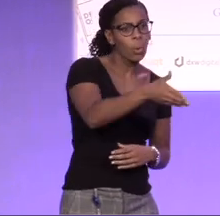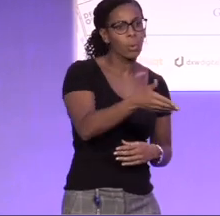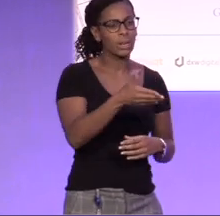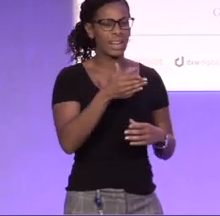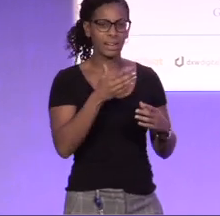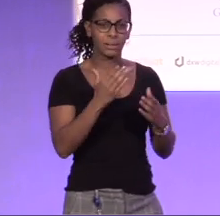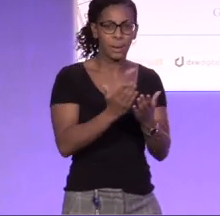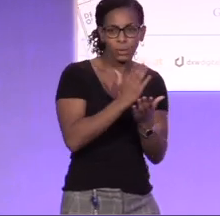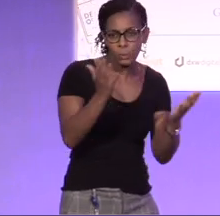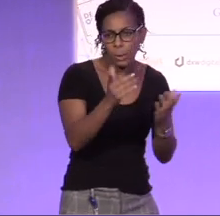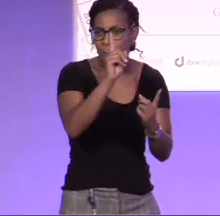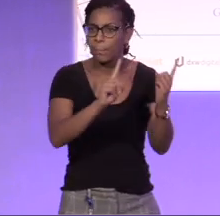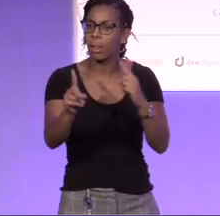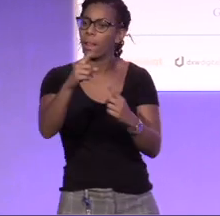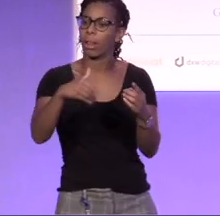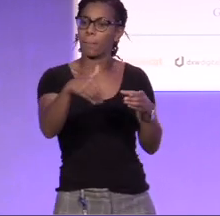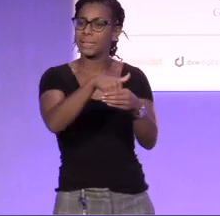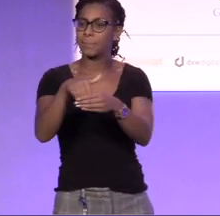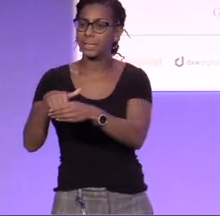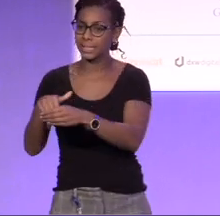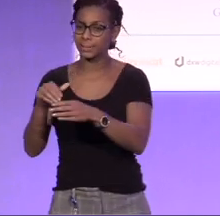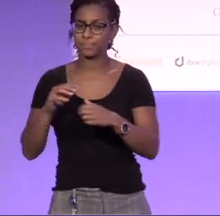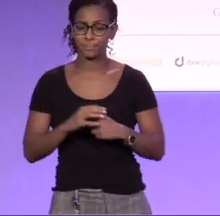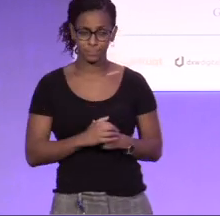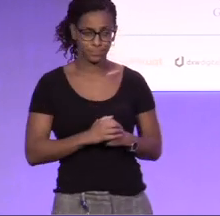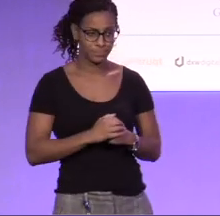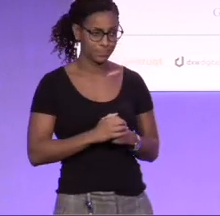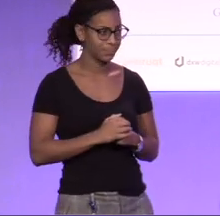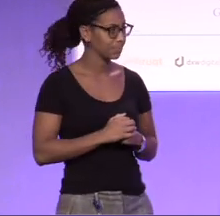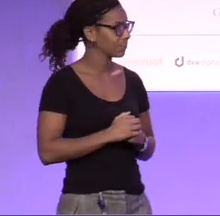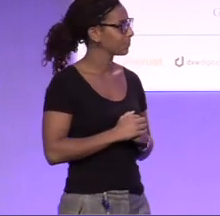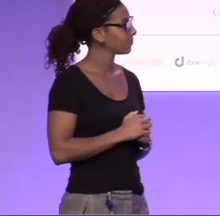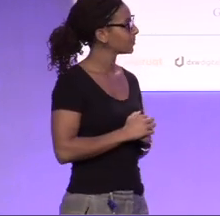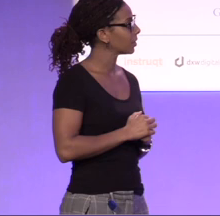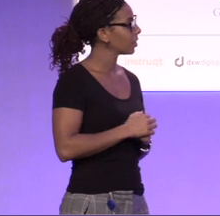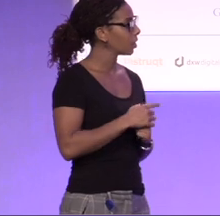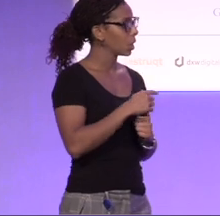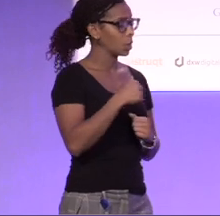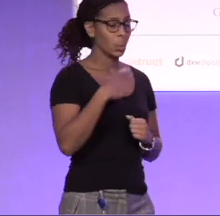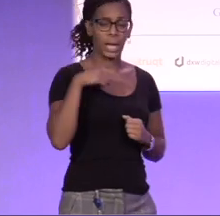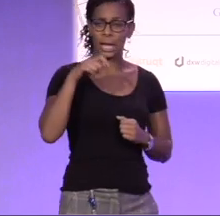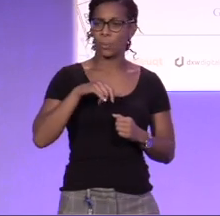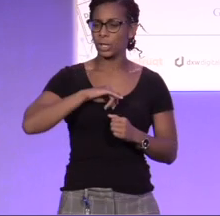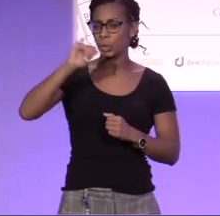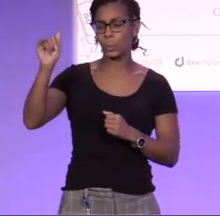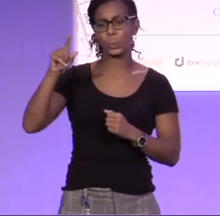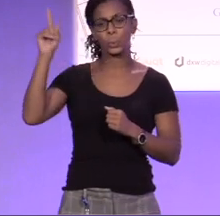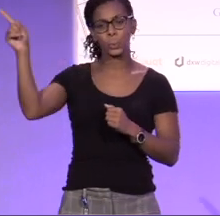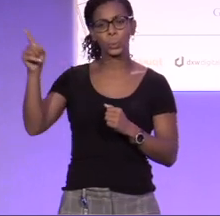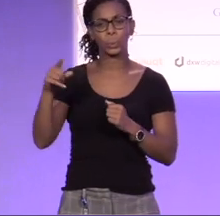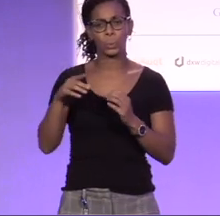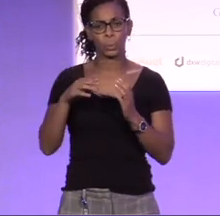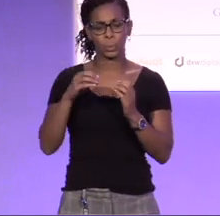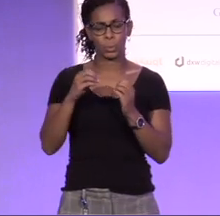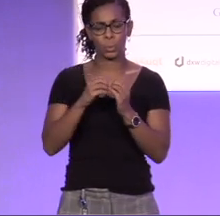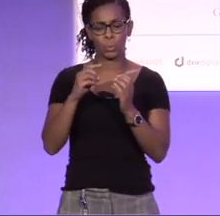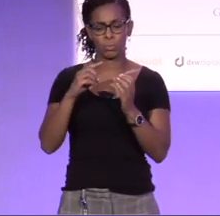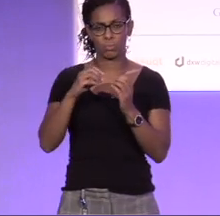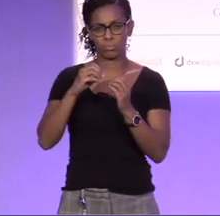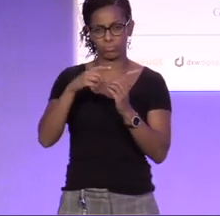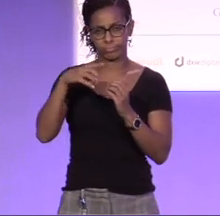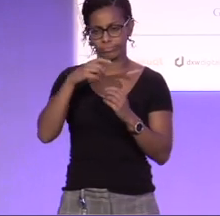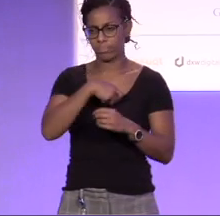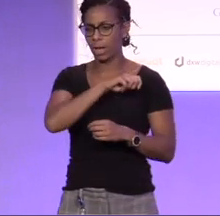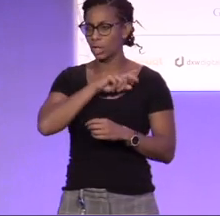attend. Since we sent some of the team to DockerCon Barcelona last year, they came back saying that they knew so many people in the